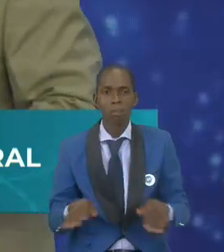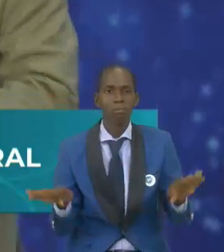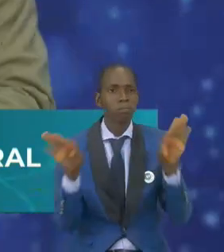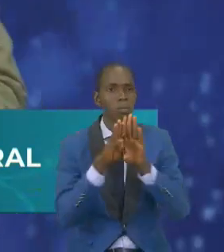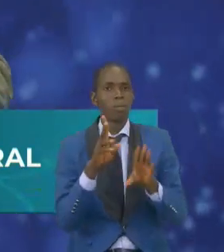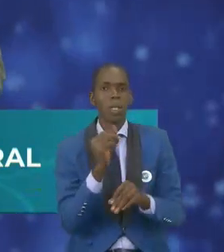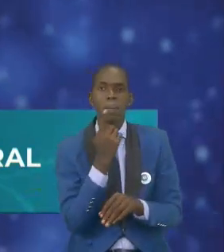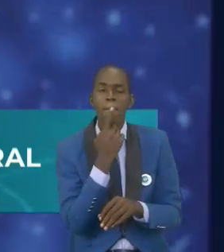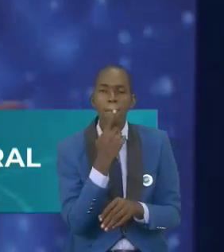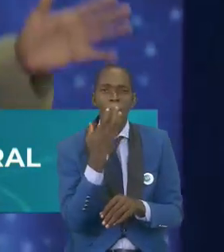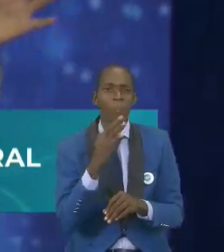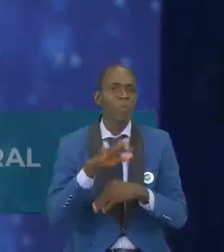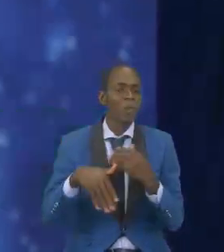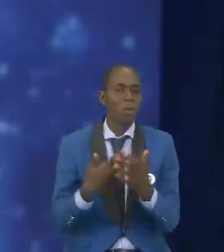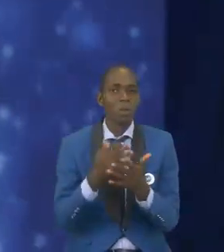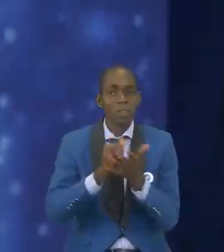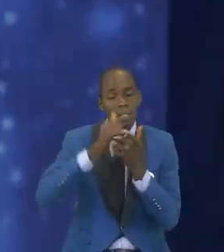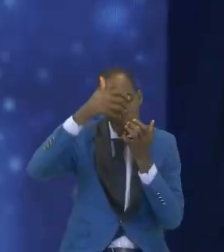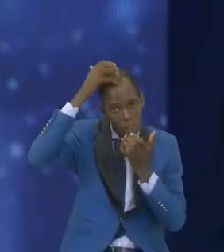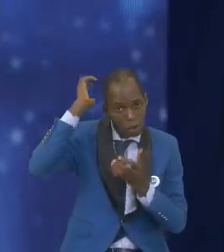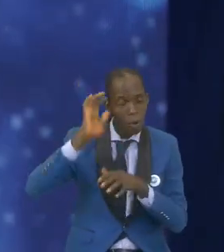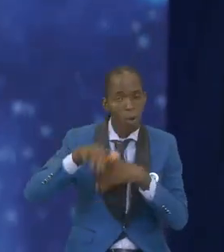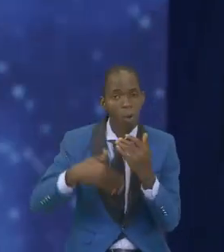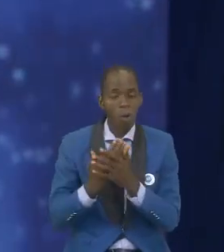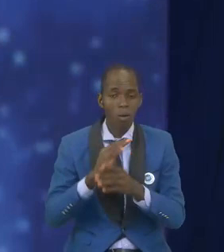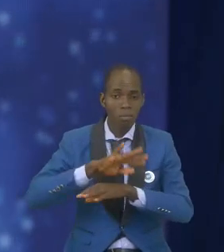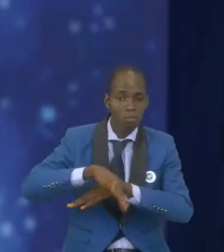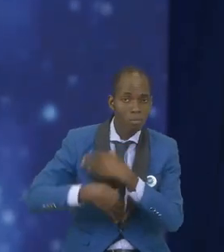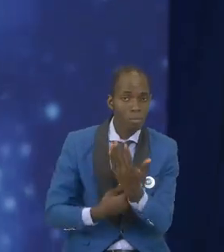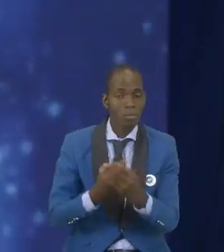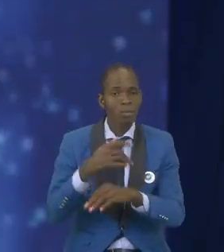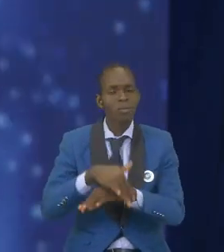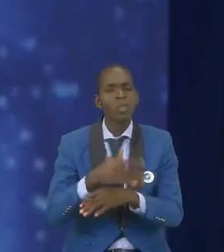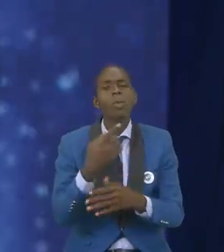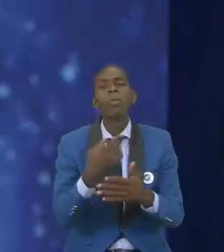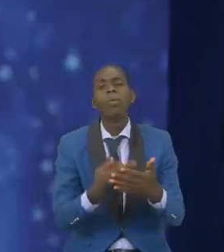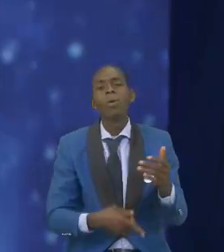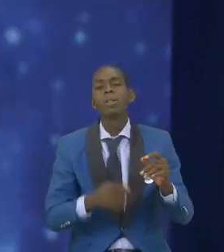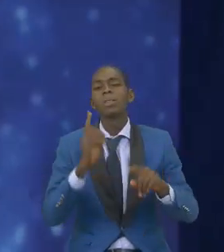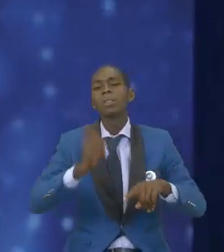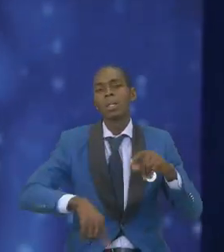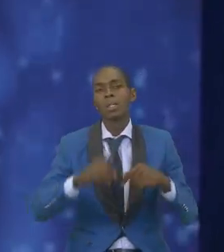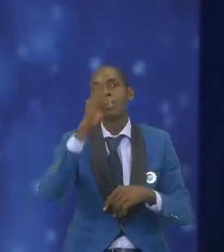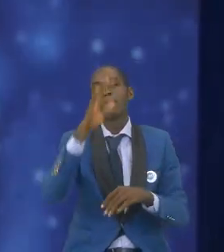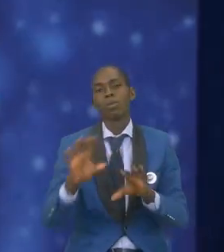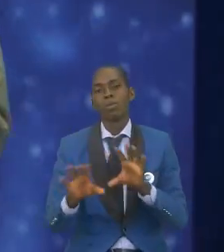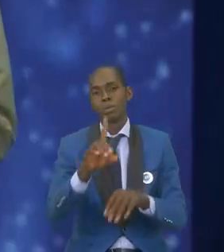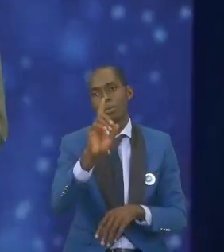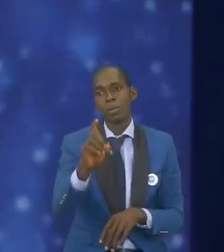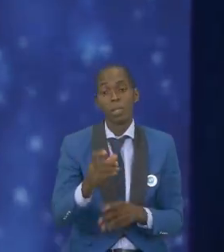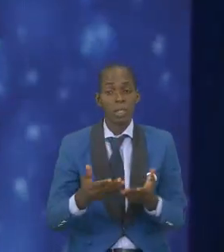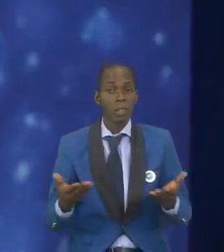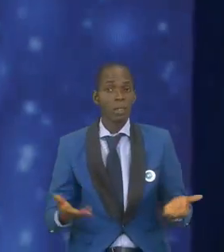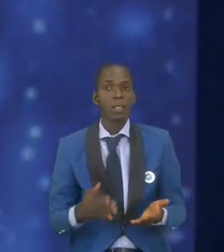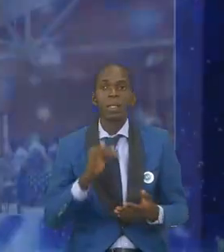of those lions all through the night, what can't God do? Here is the wonder. Here is